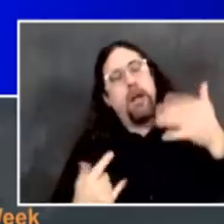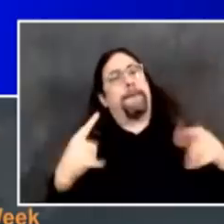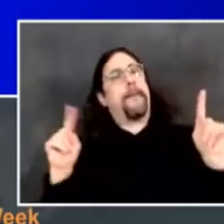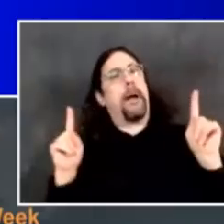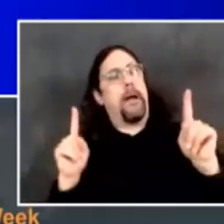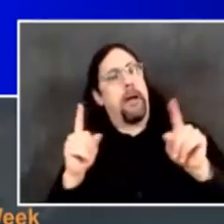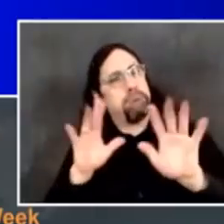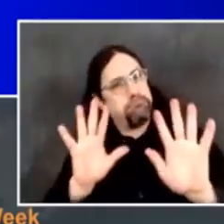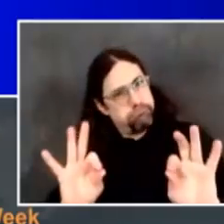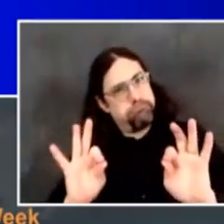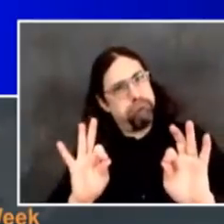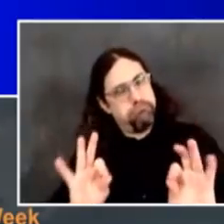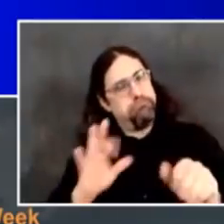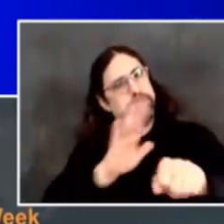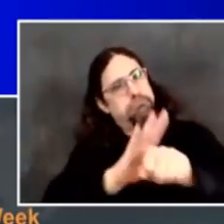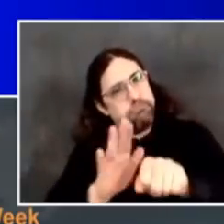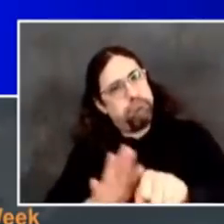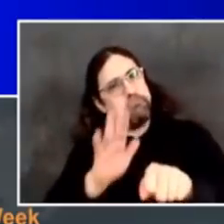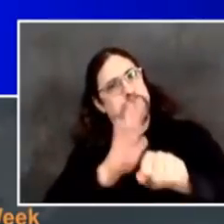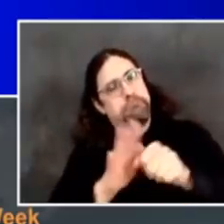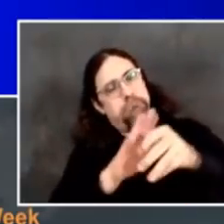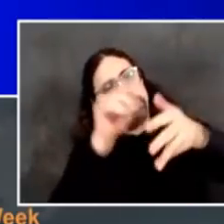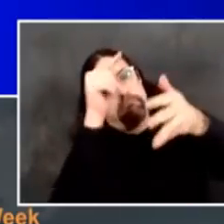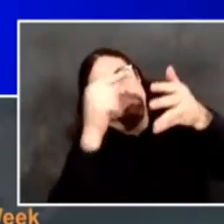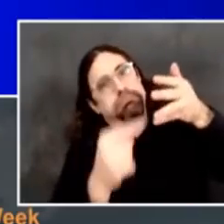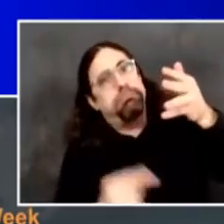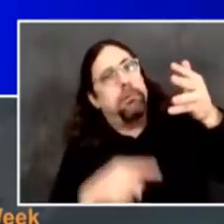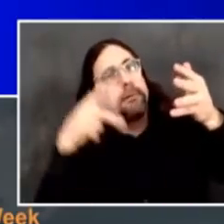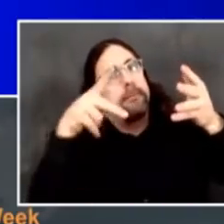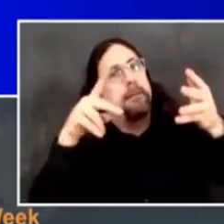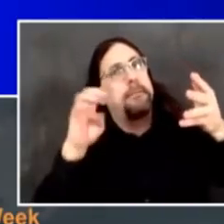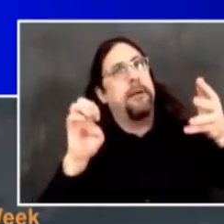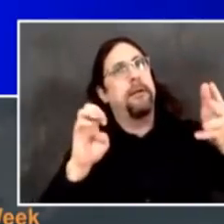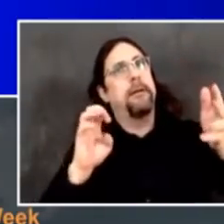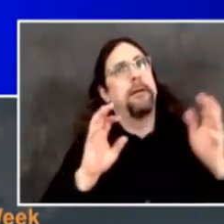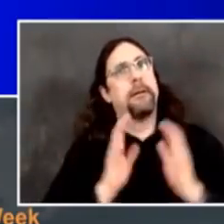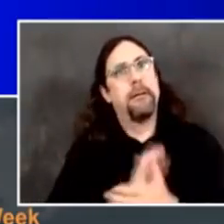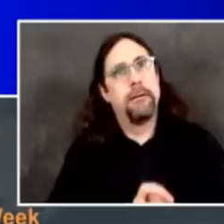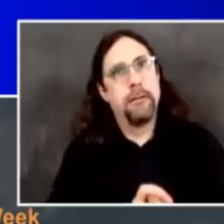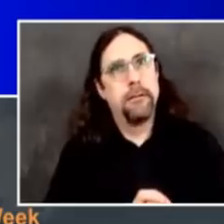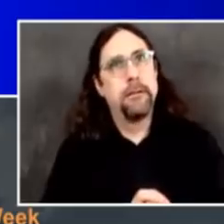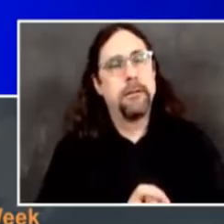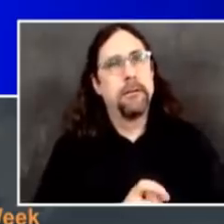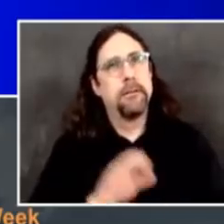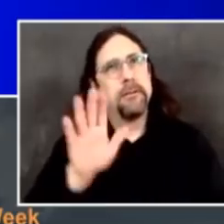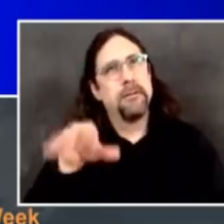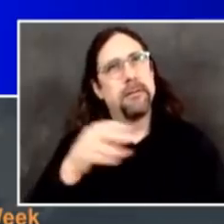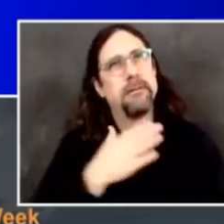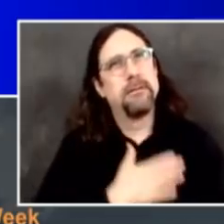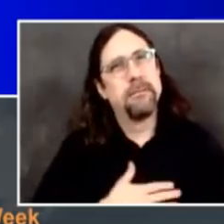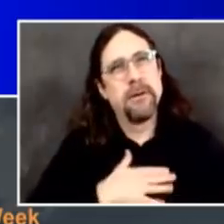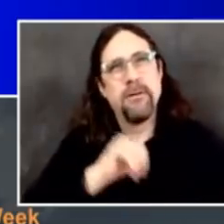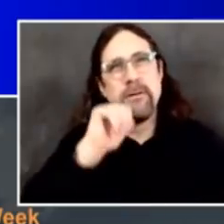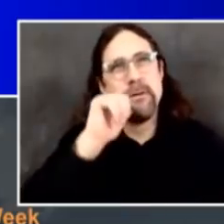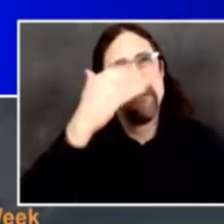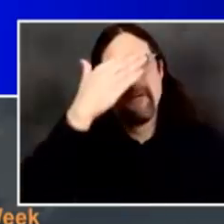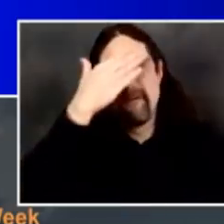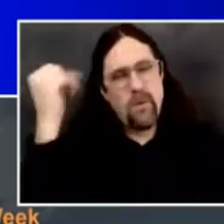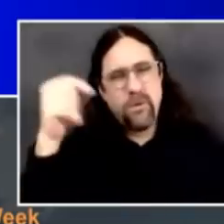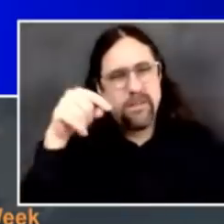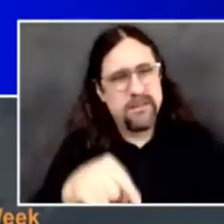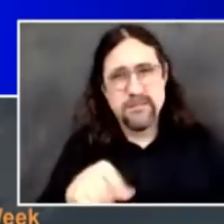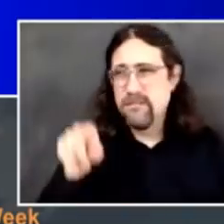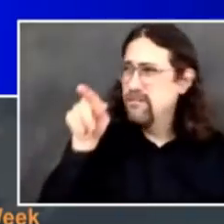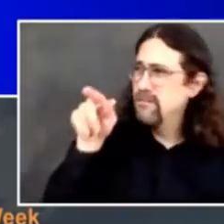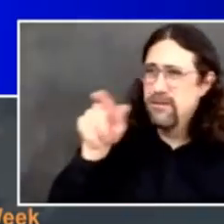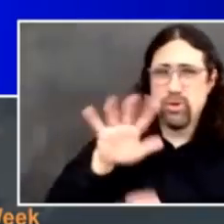just what a ferocious enemy we're up against and just how much we did not understand, any of us, that the supplies